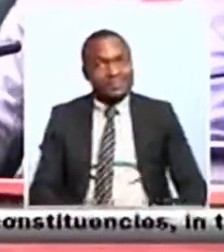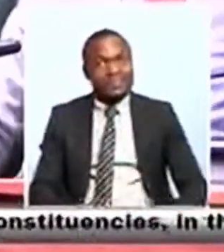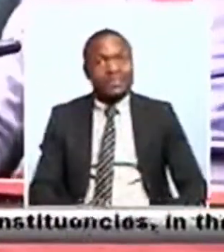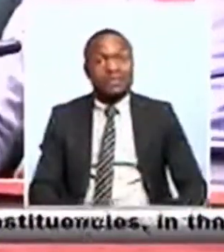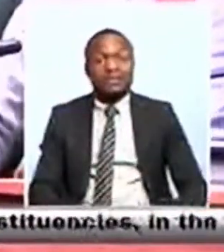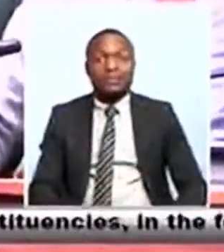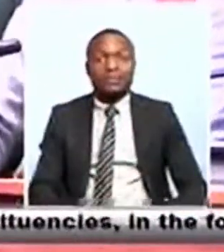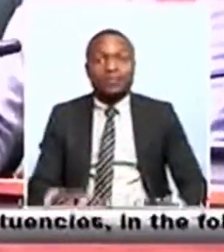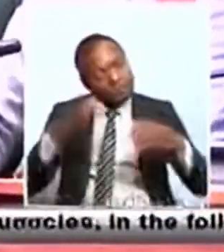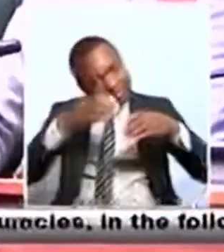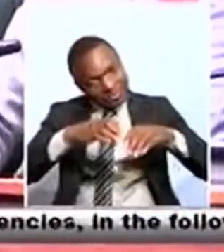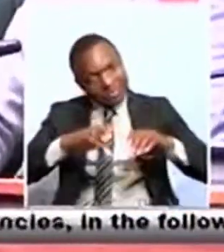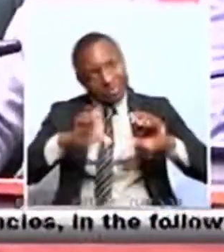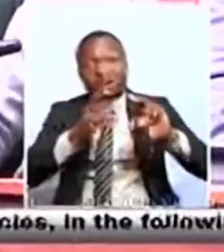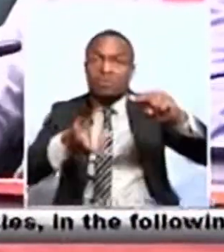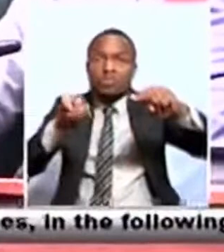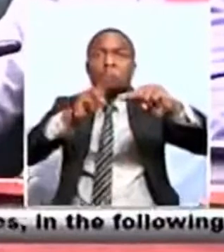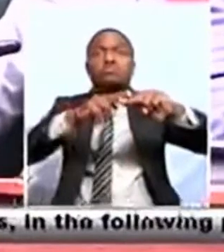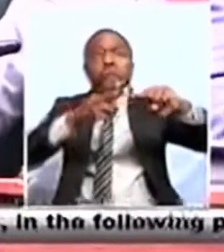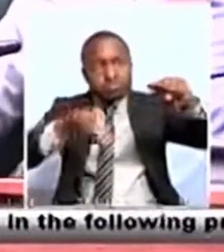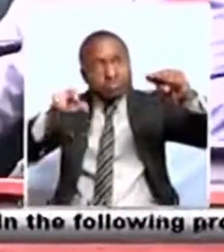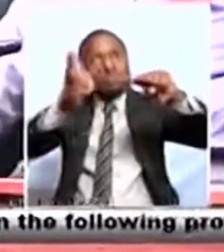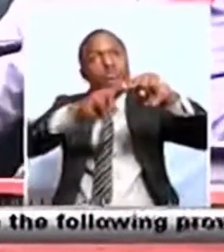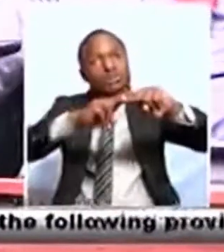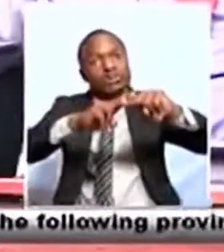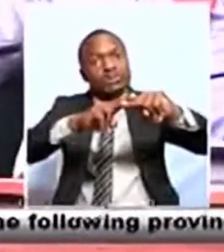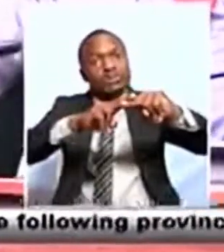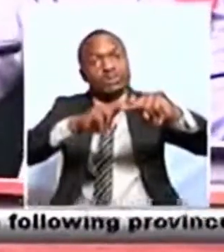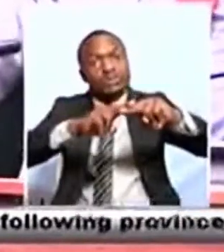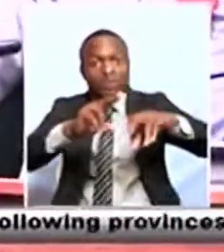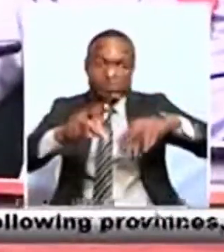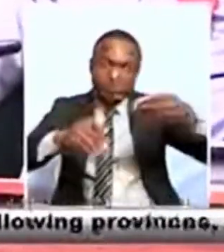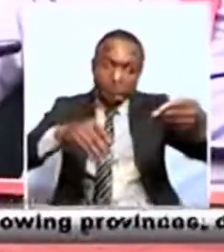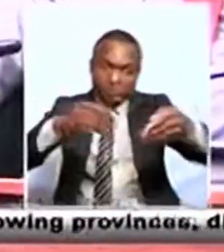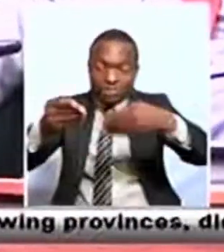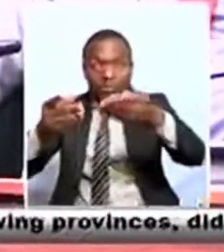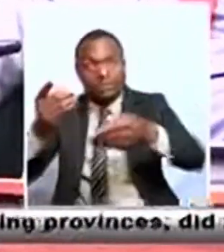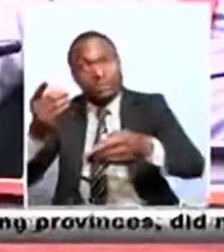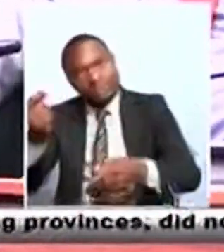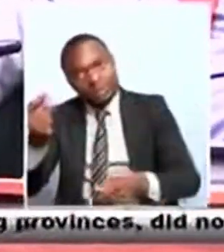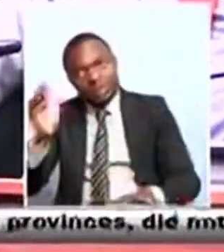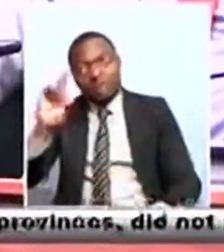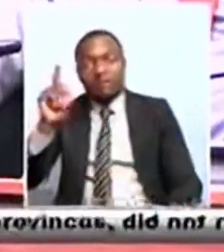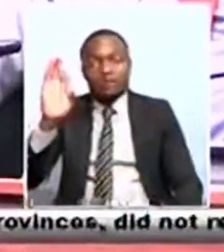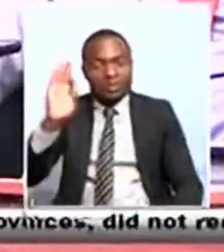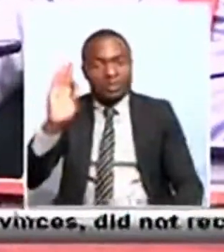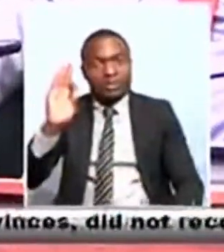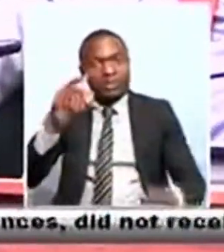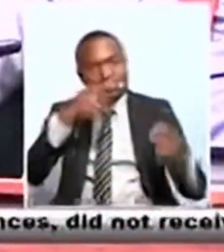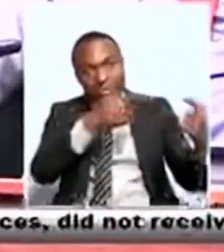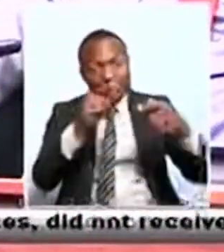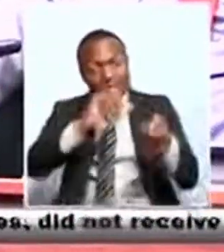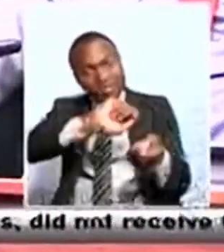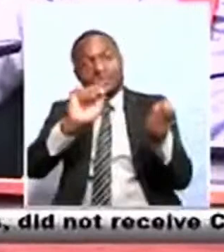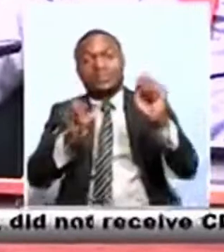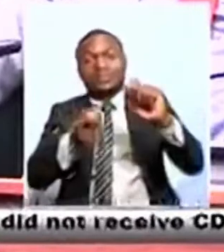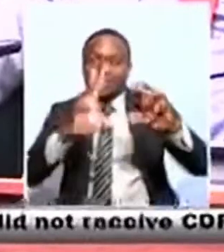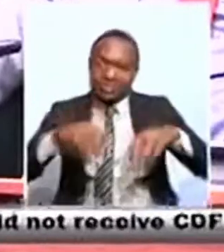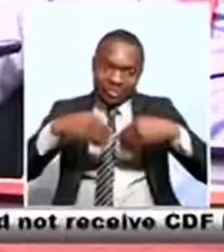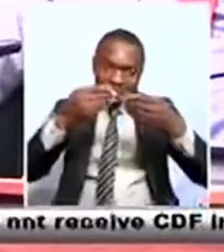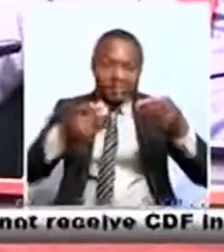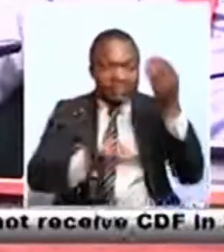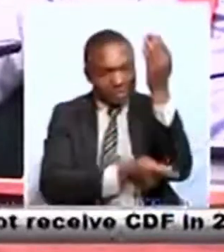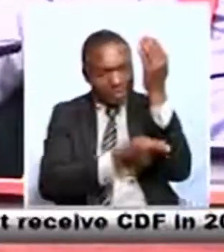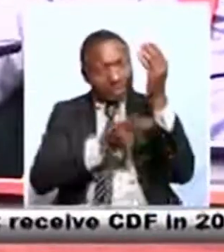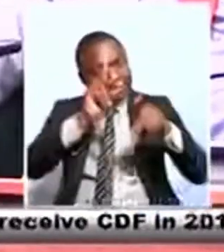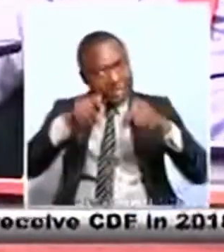steadily continue increasing the allocation of funds, because CDF is a game changer and it will provide development to our people.